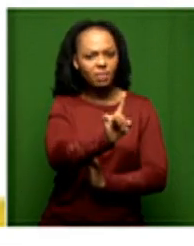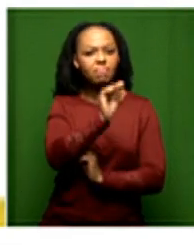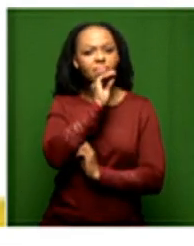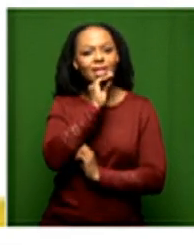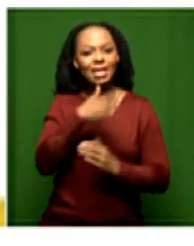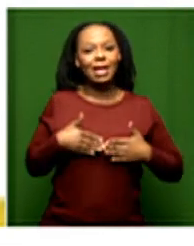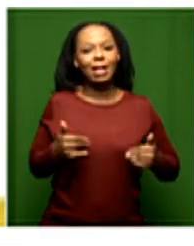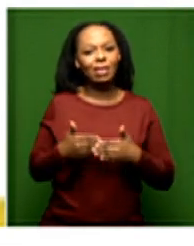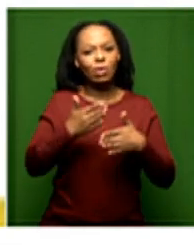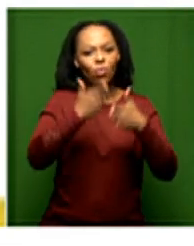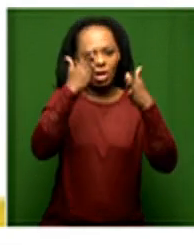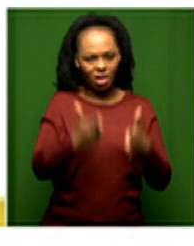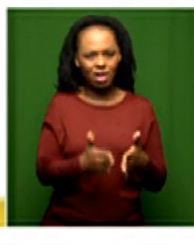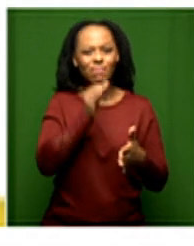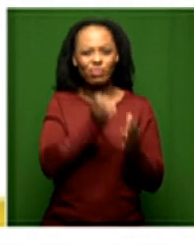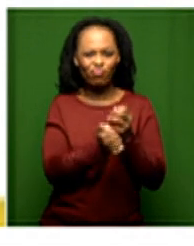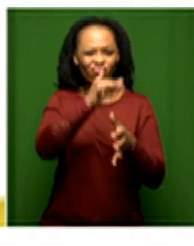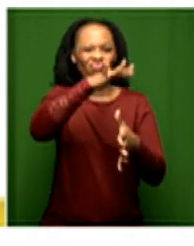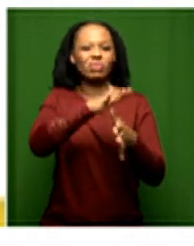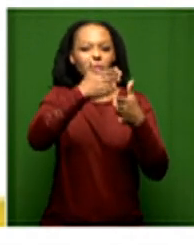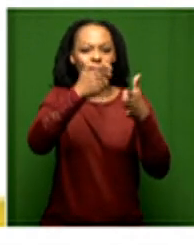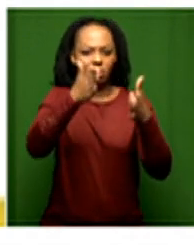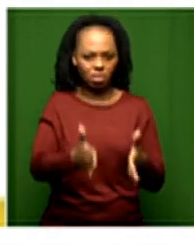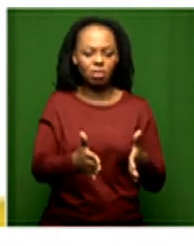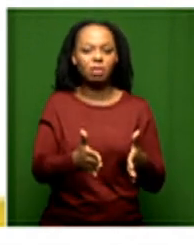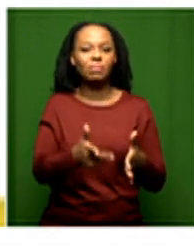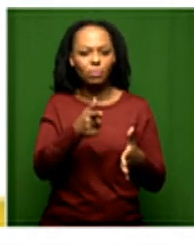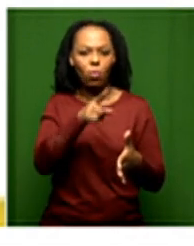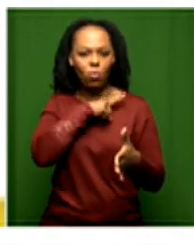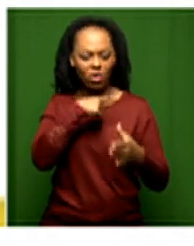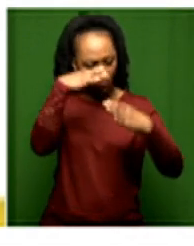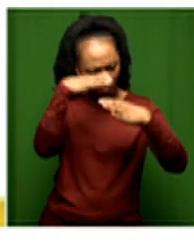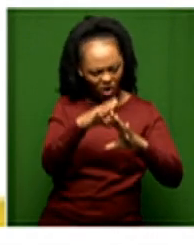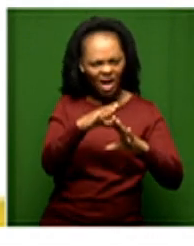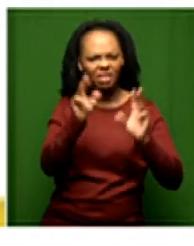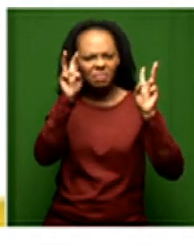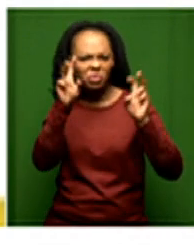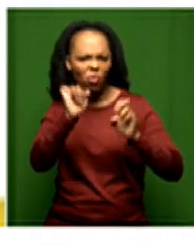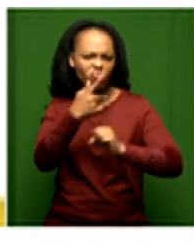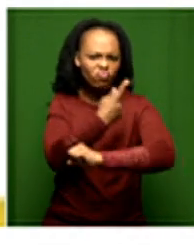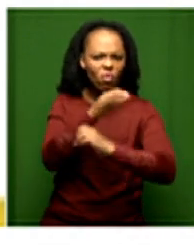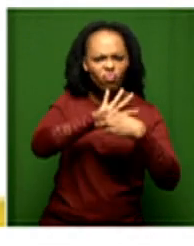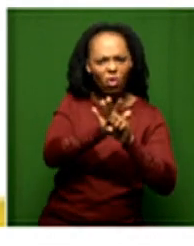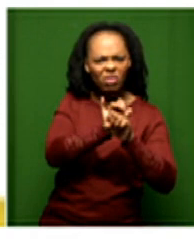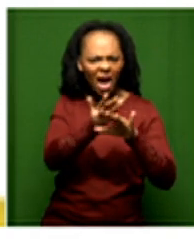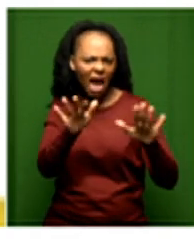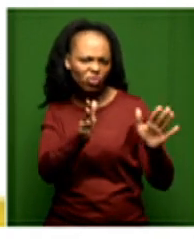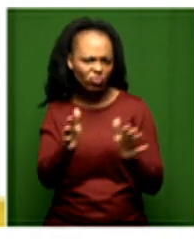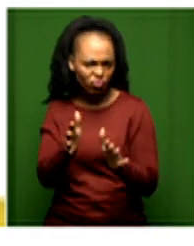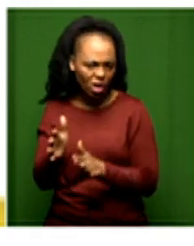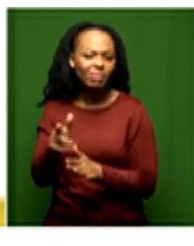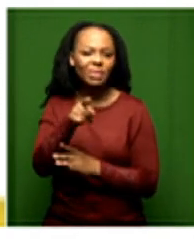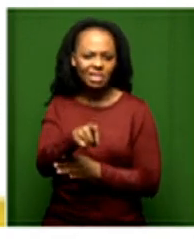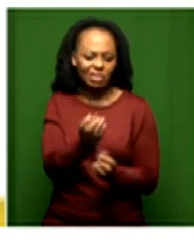healthcare workers who are frontliners in terms of dealing with COVID-19. So we expect that to be distributed